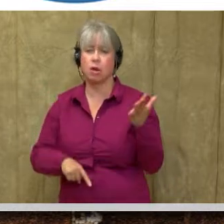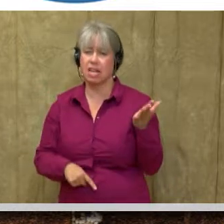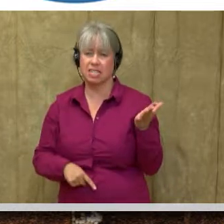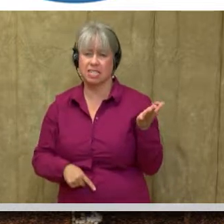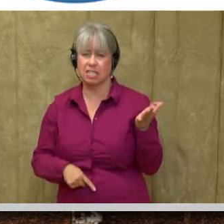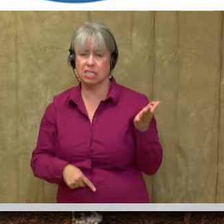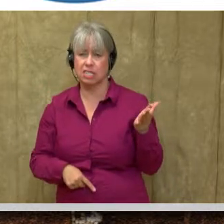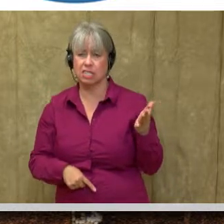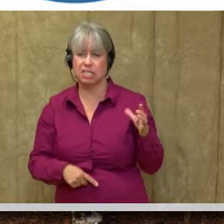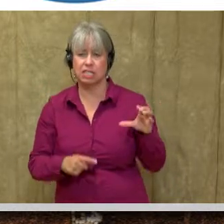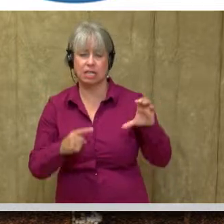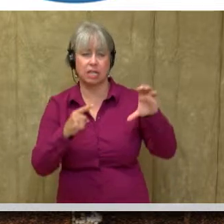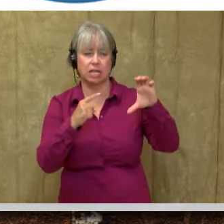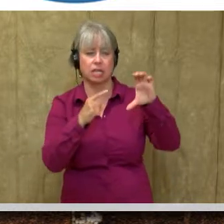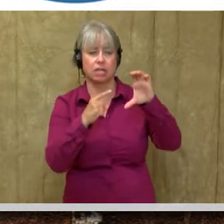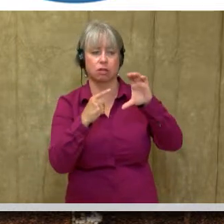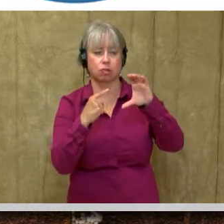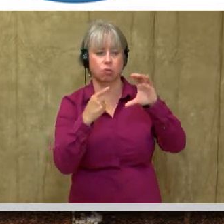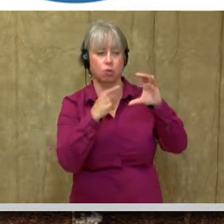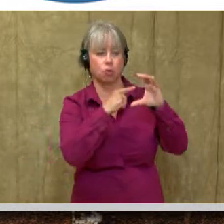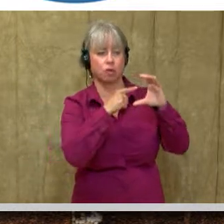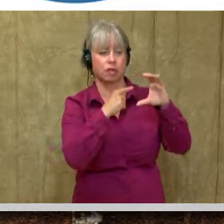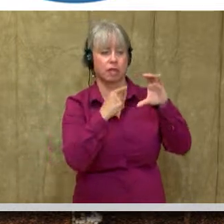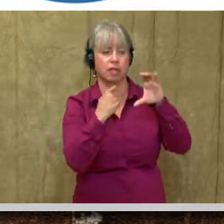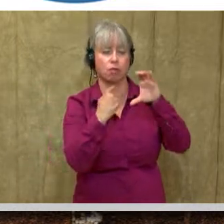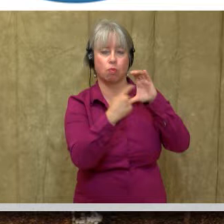that the diameter, or is that the radius?